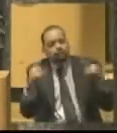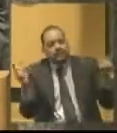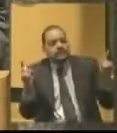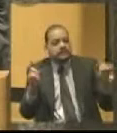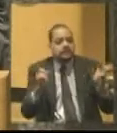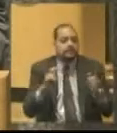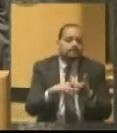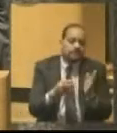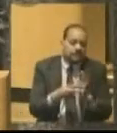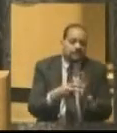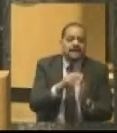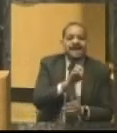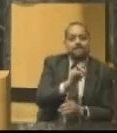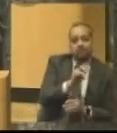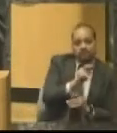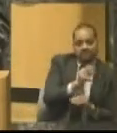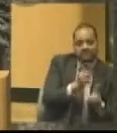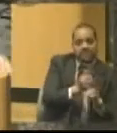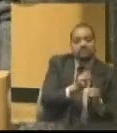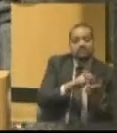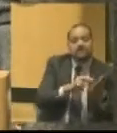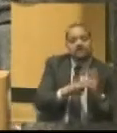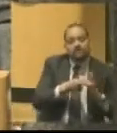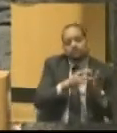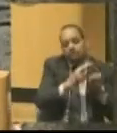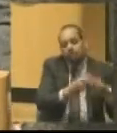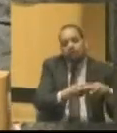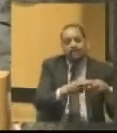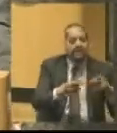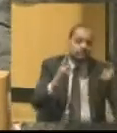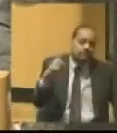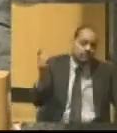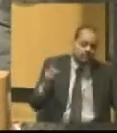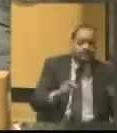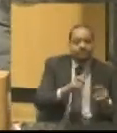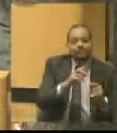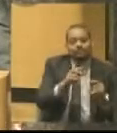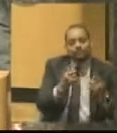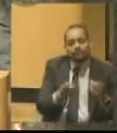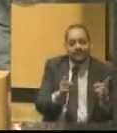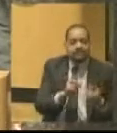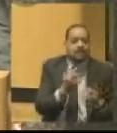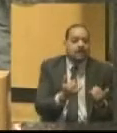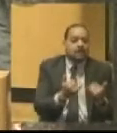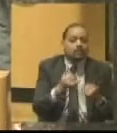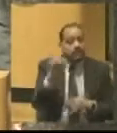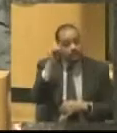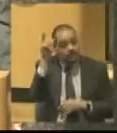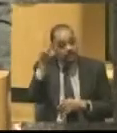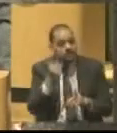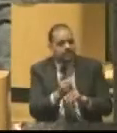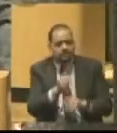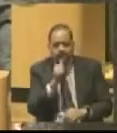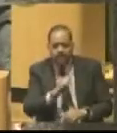might as well call it transcendental greatness. Lincoln was so fair-minded, so patient, and yet so